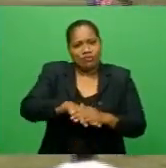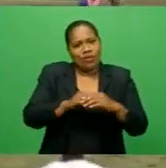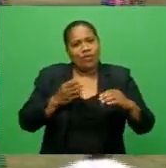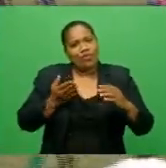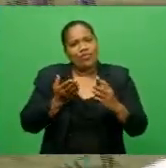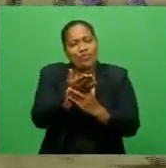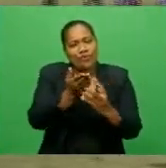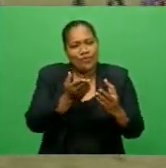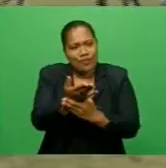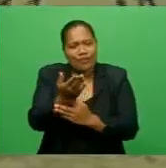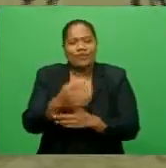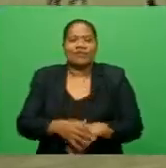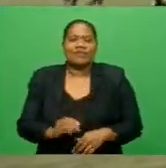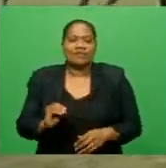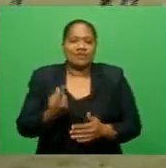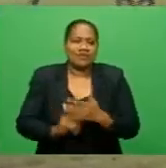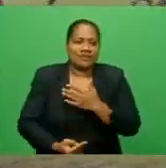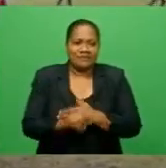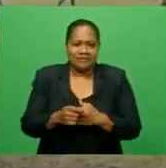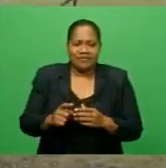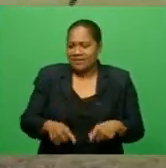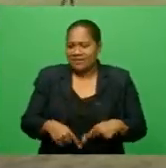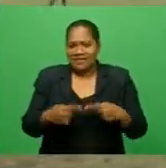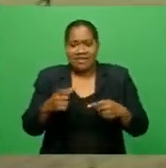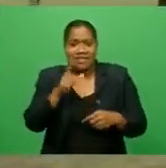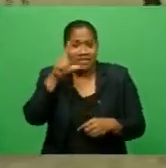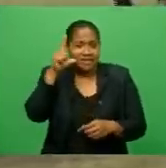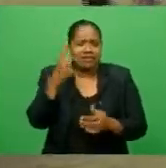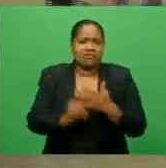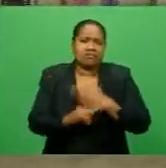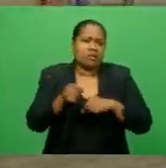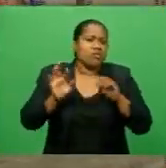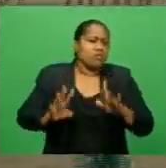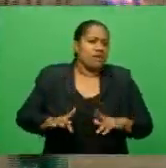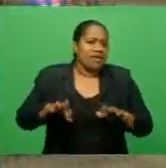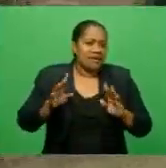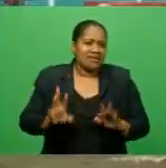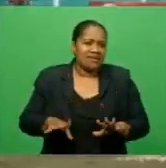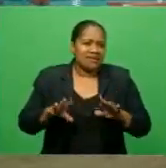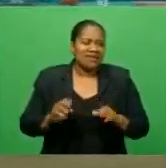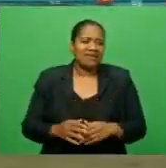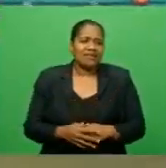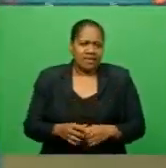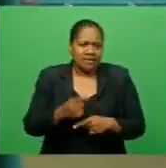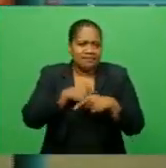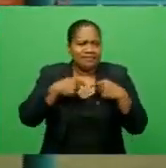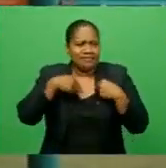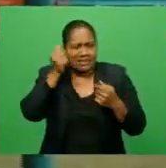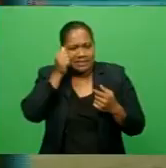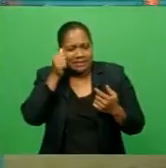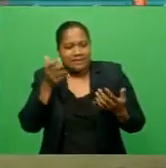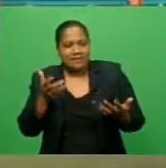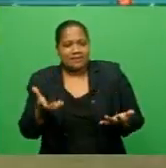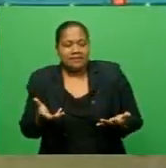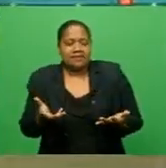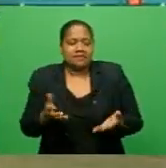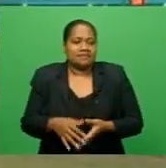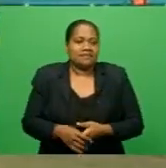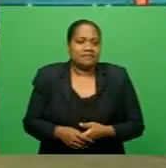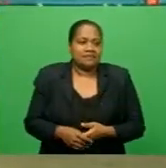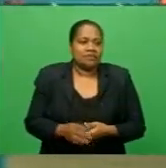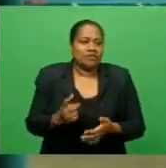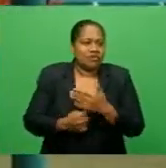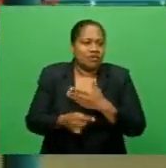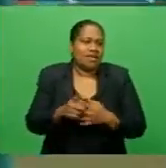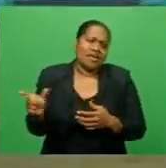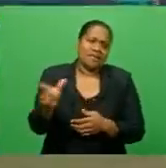midfielder's presence lifted the side. Yesterday it was raining and we knew about Warren. He came back